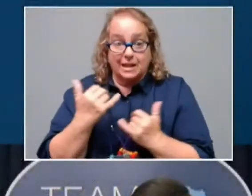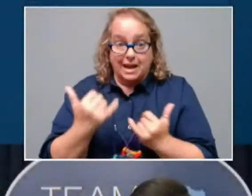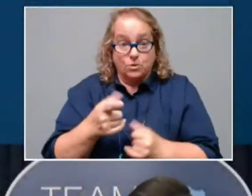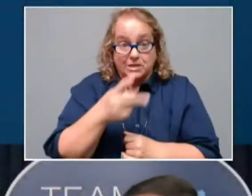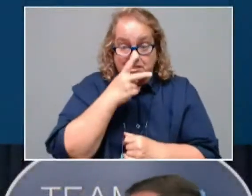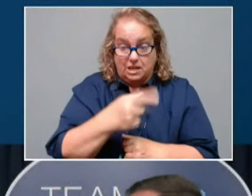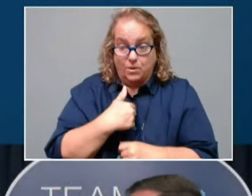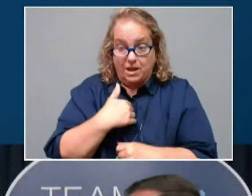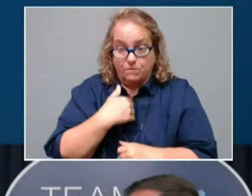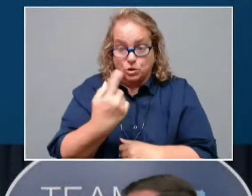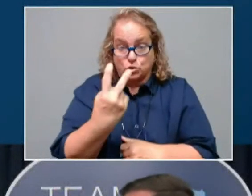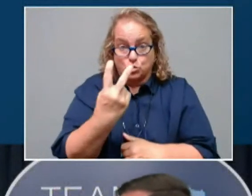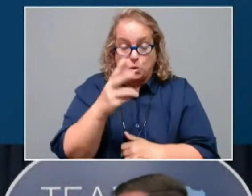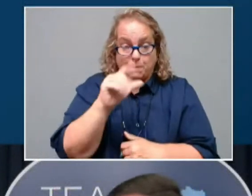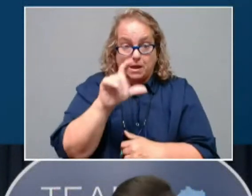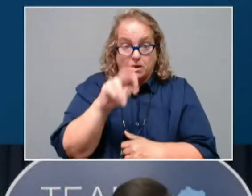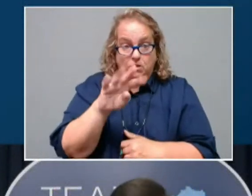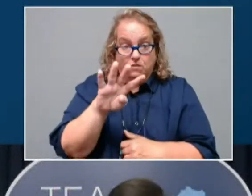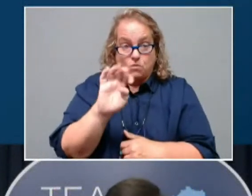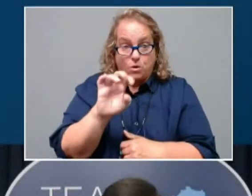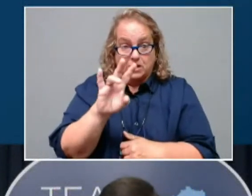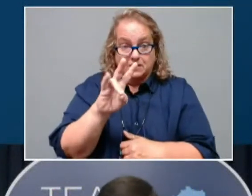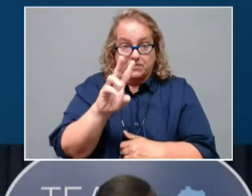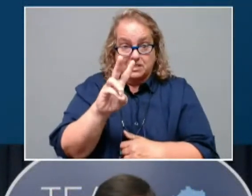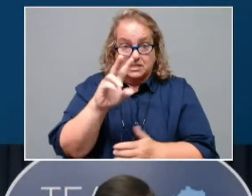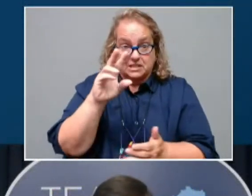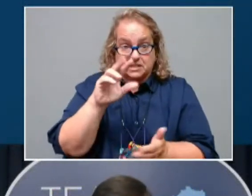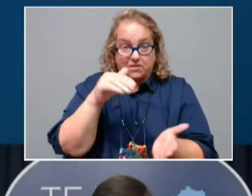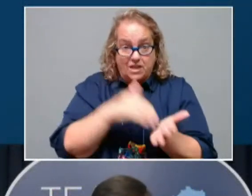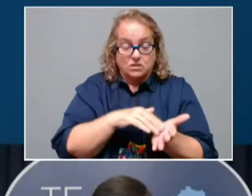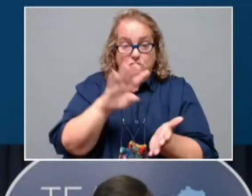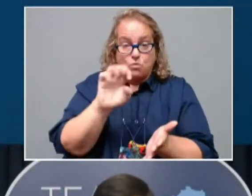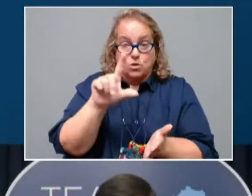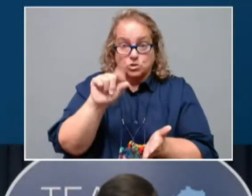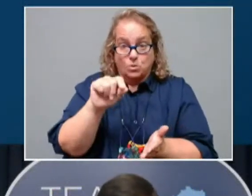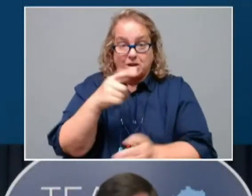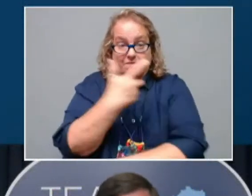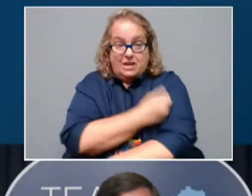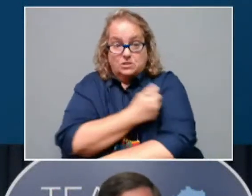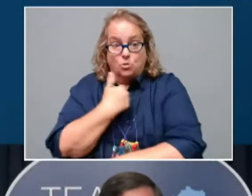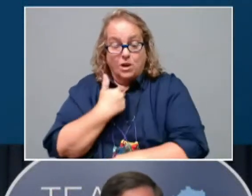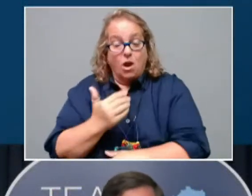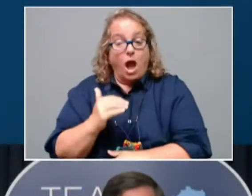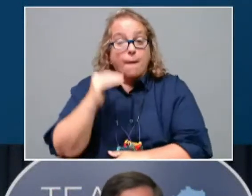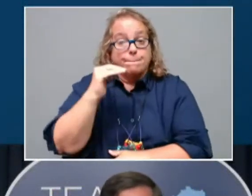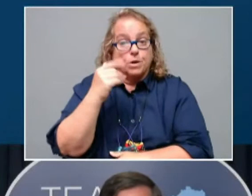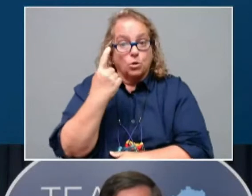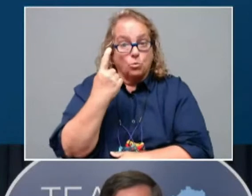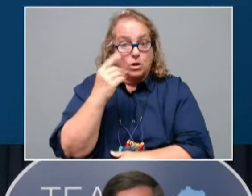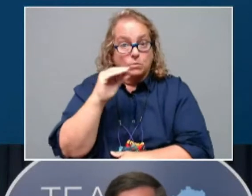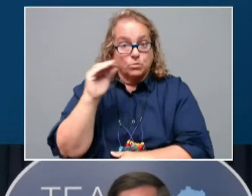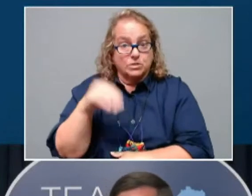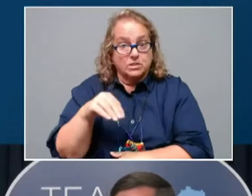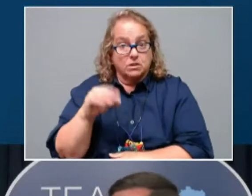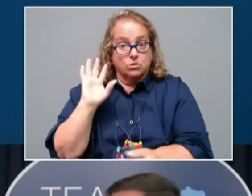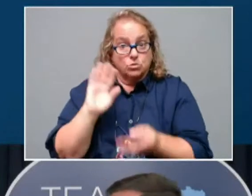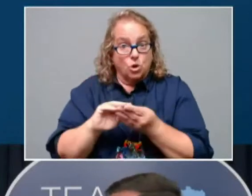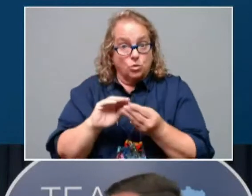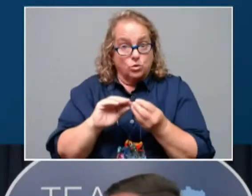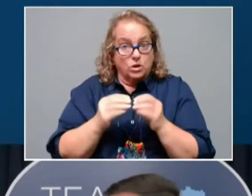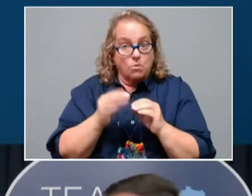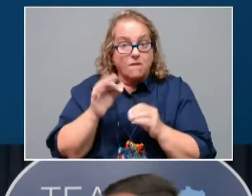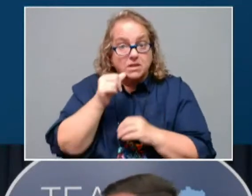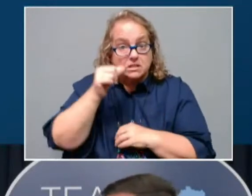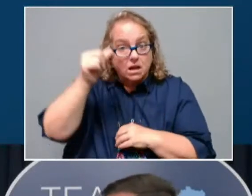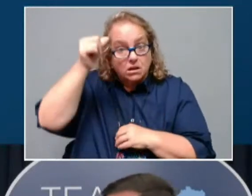2,476,420 vaccinated. We're up 1% on our total number of adults. We're still